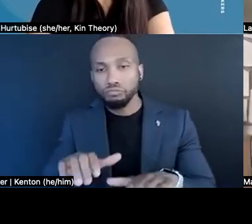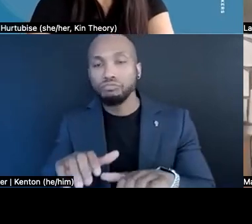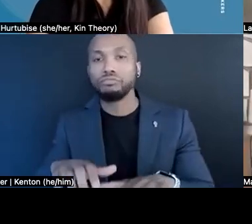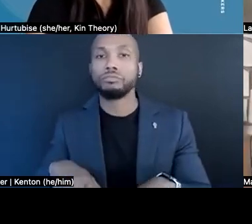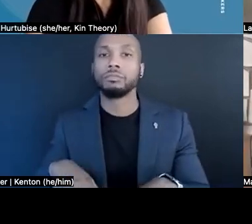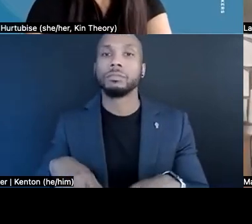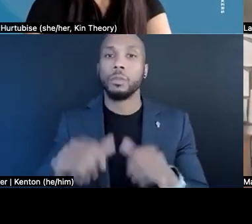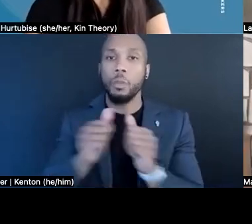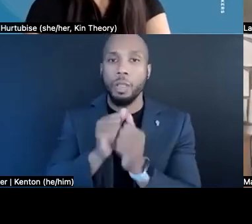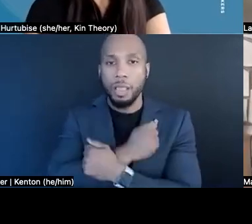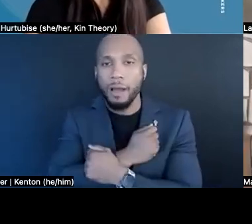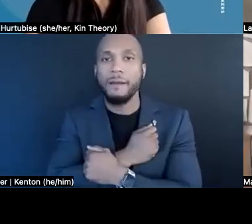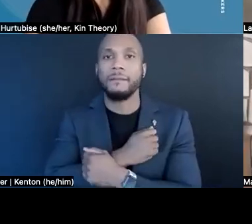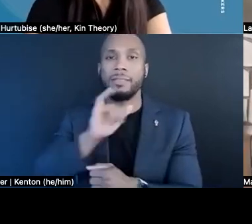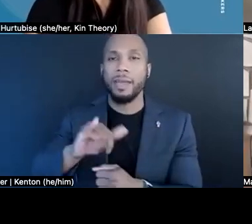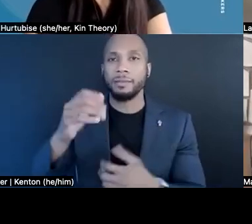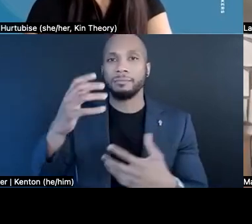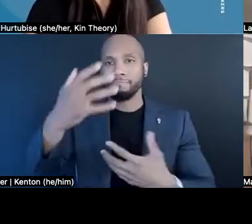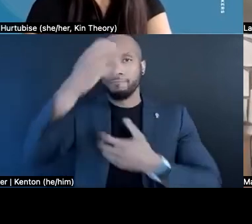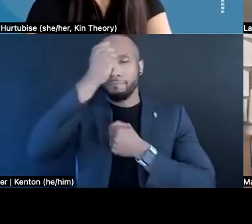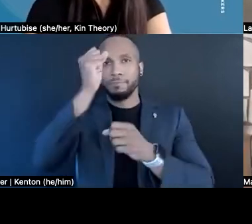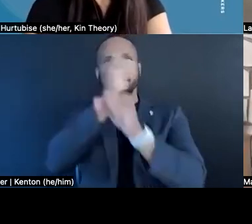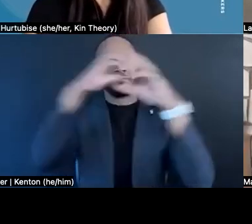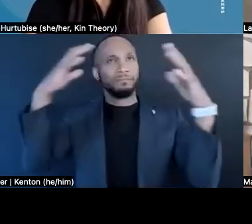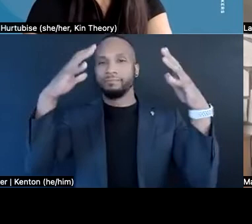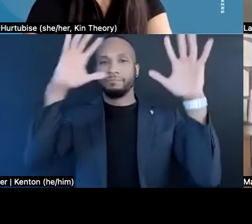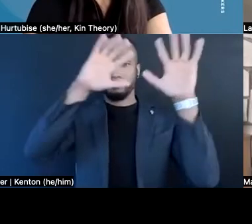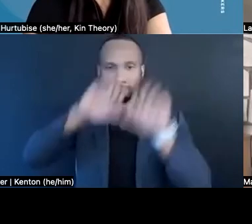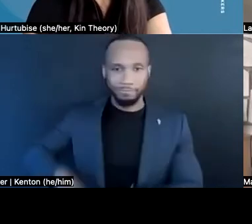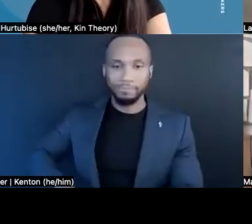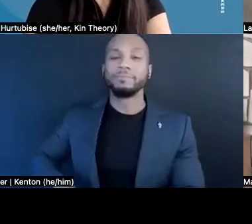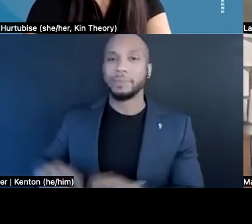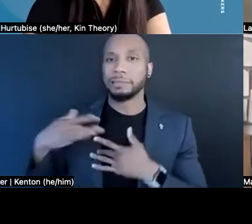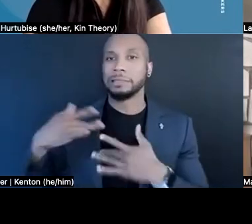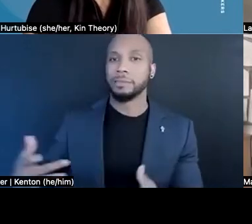descolonizar esa mirada que suele ser violenta muchas veces.